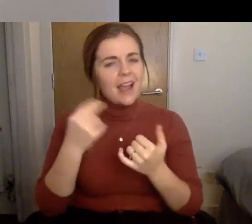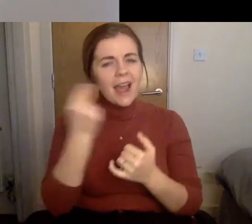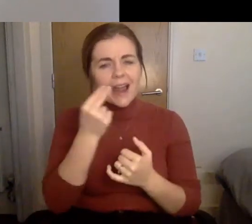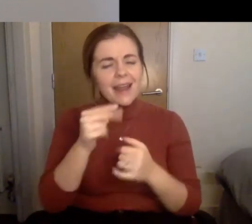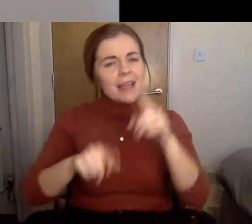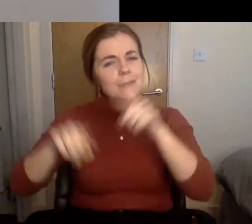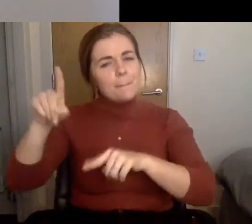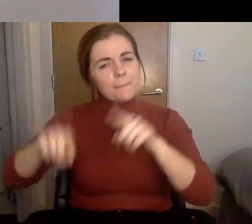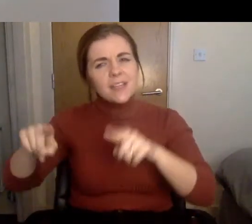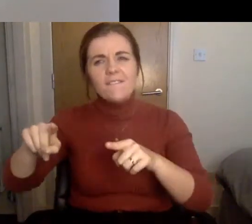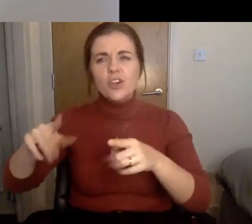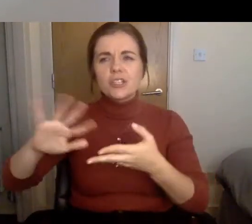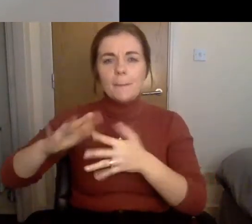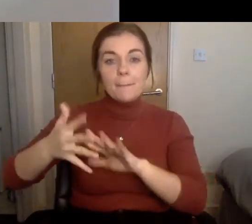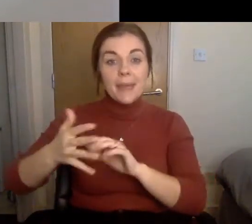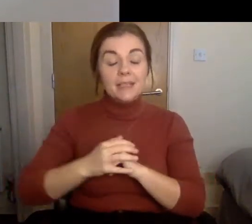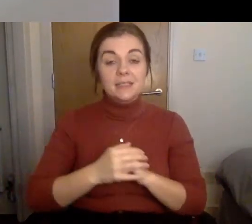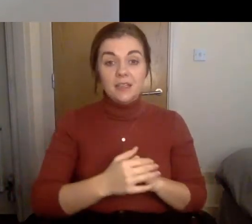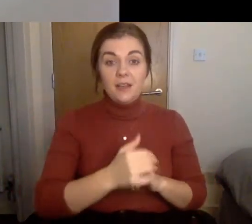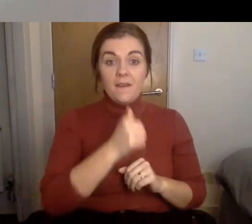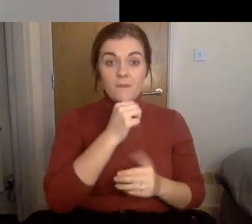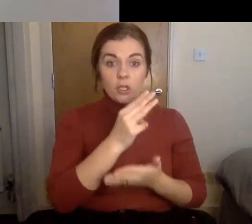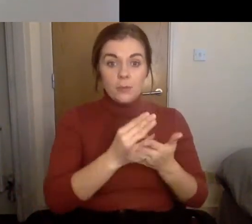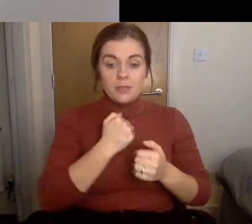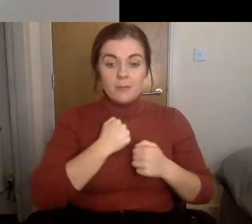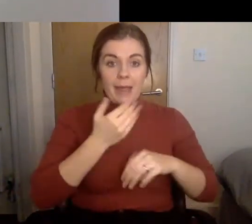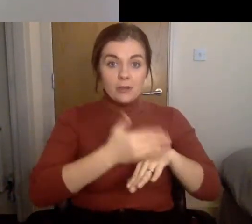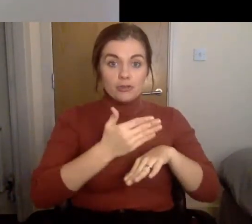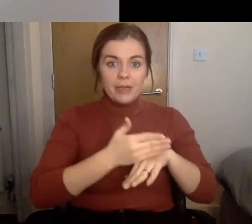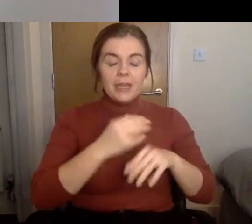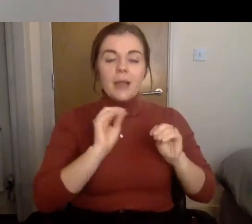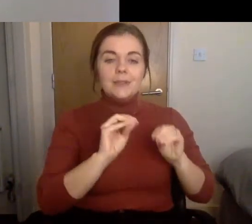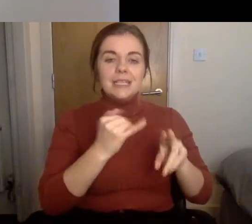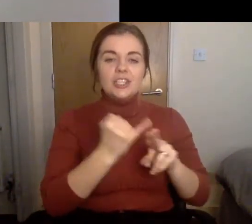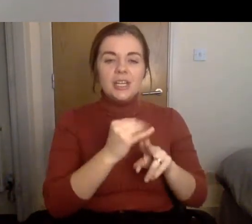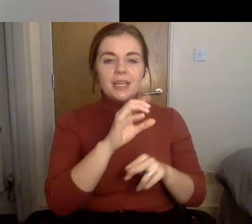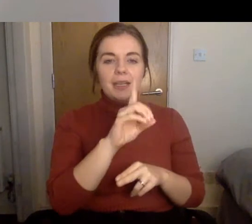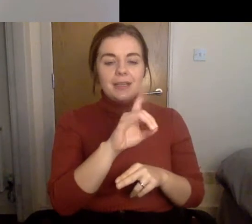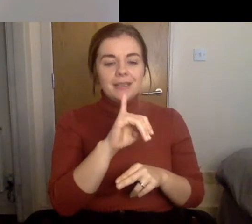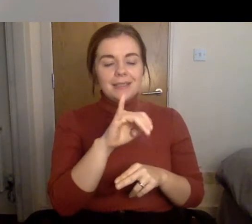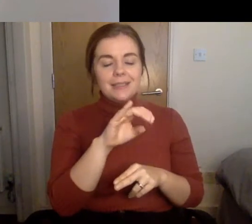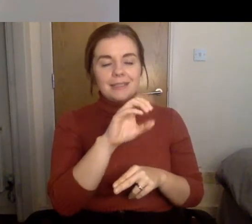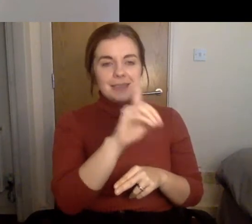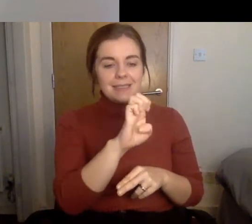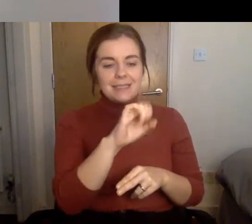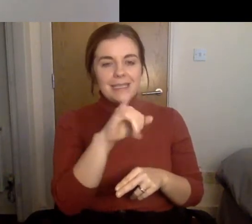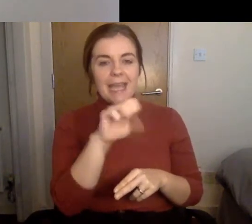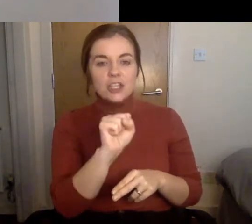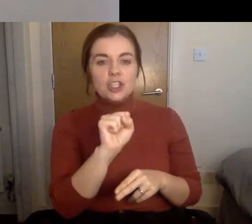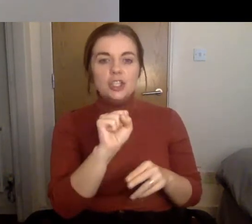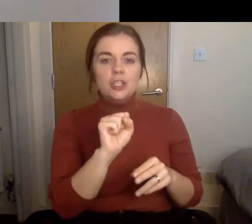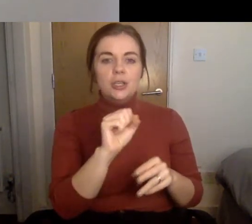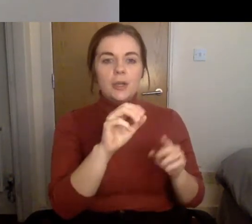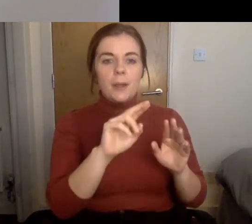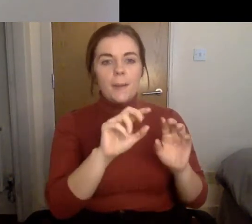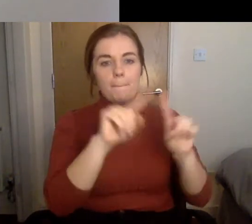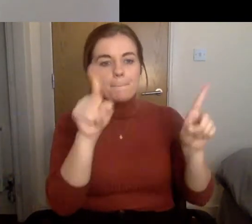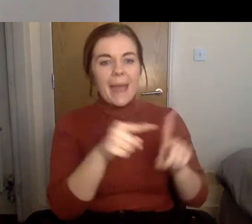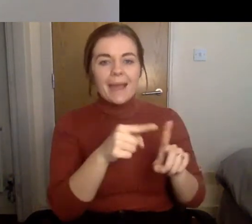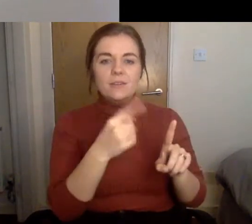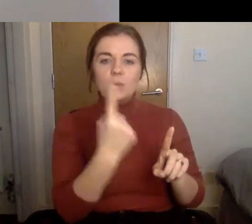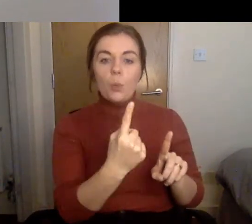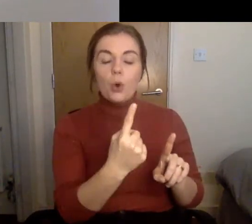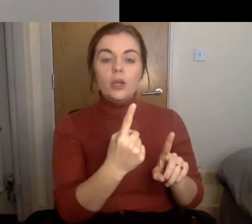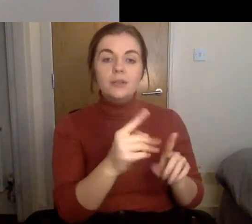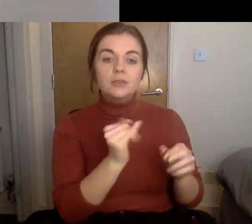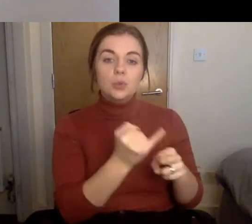first part of my career I spent teaching in a Dash 1 Band 1 school, and that had lots of